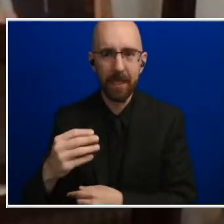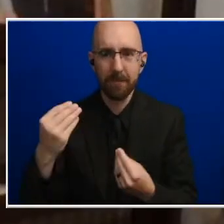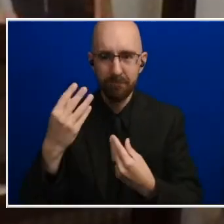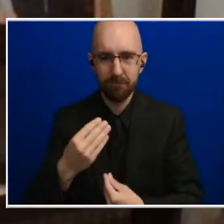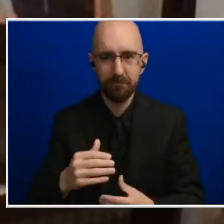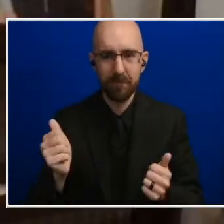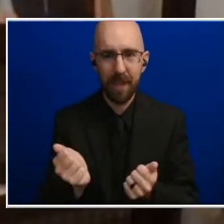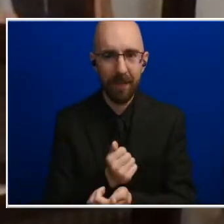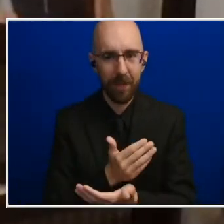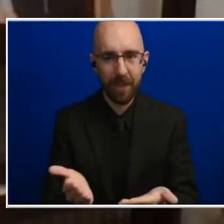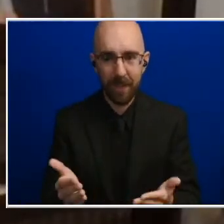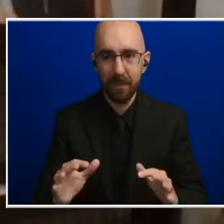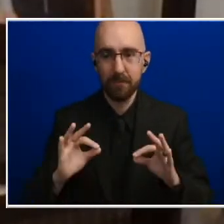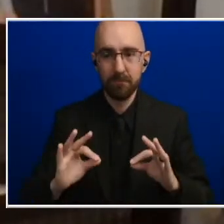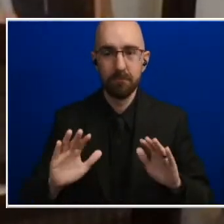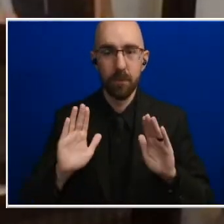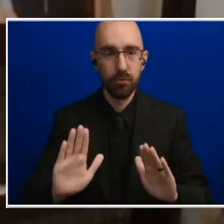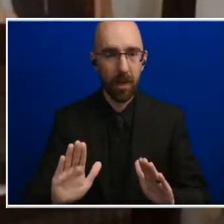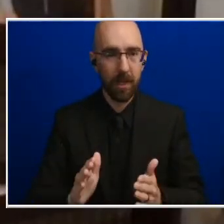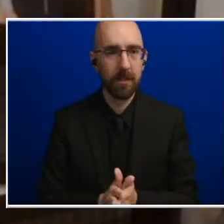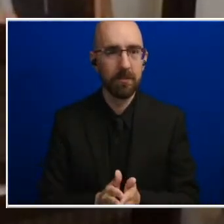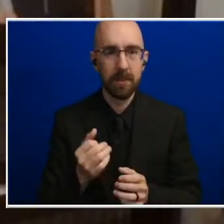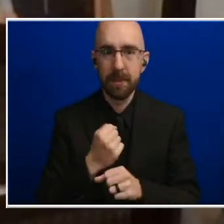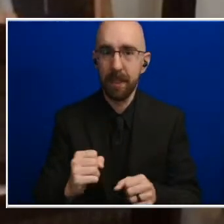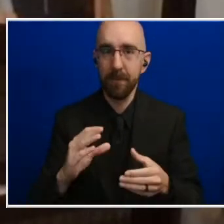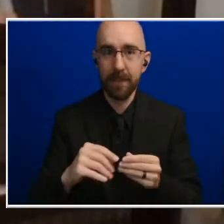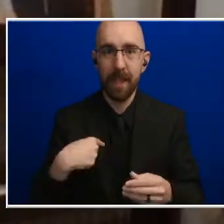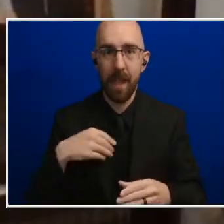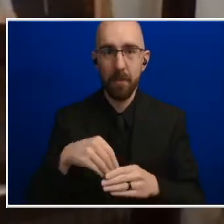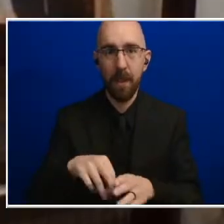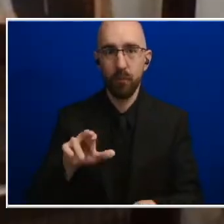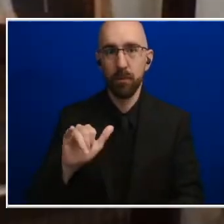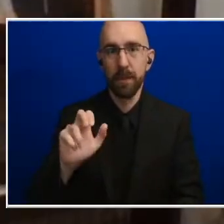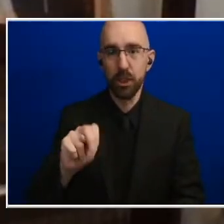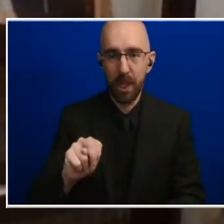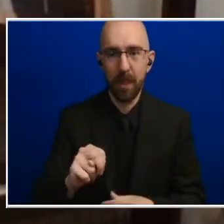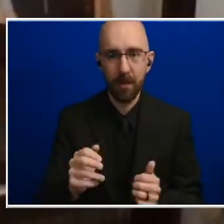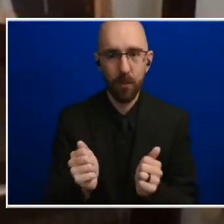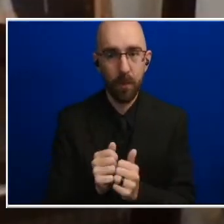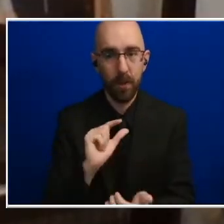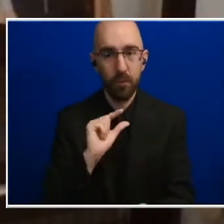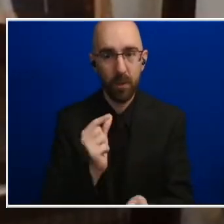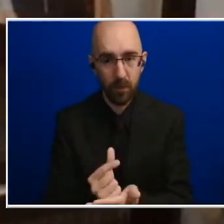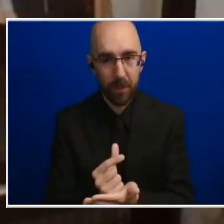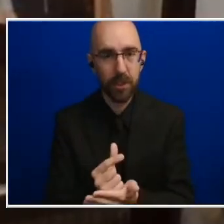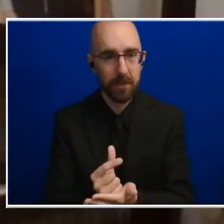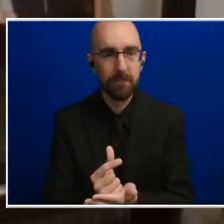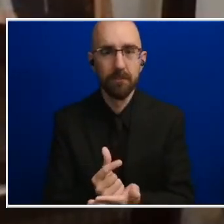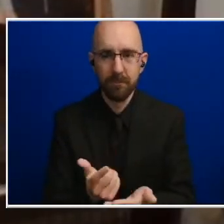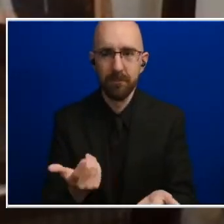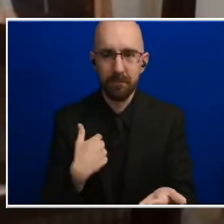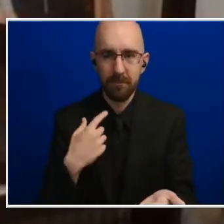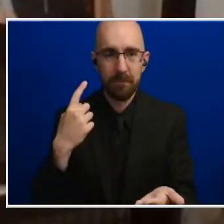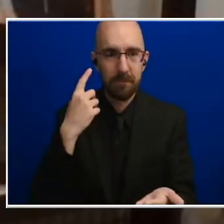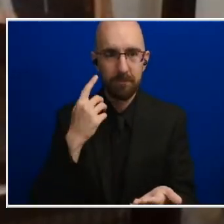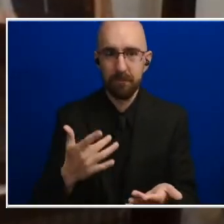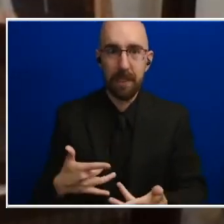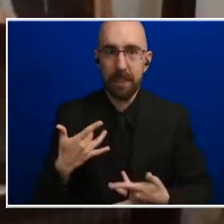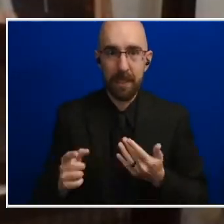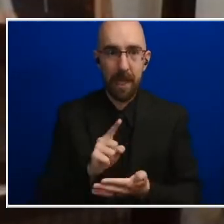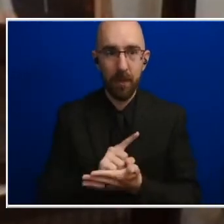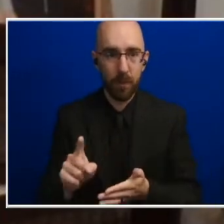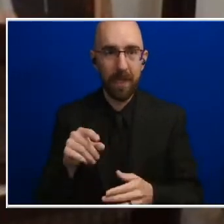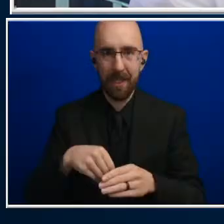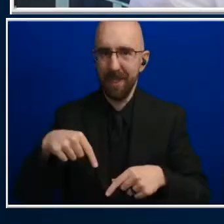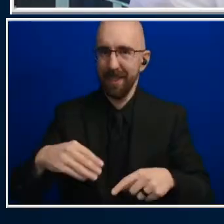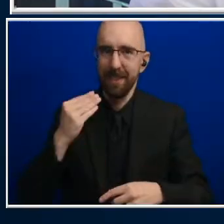and so it is safe to say I'm in remission. So it's with graduation, remission, it's been an exciting week in the Schrader household.